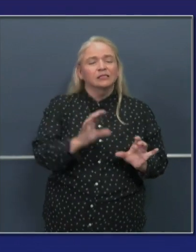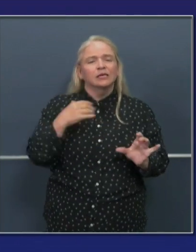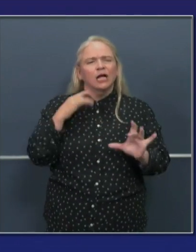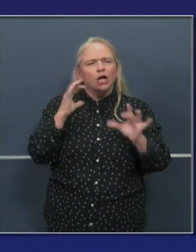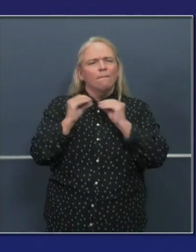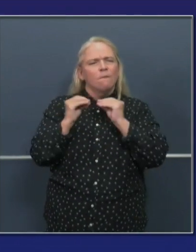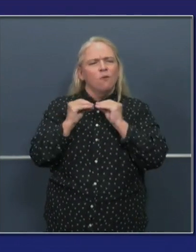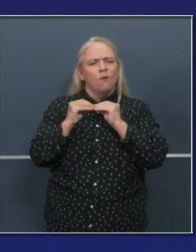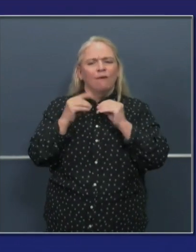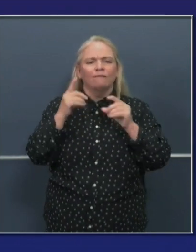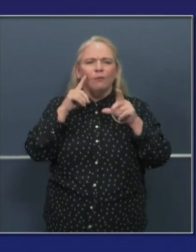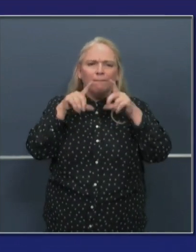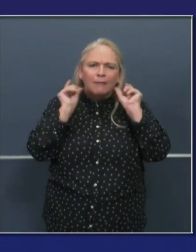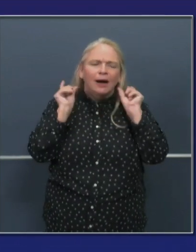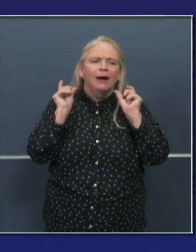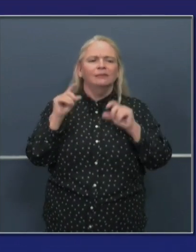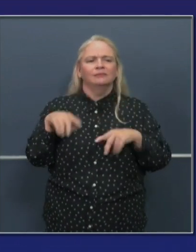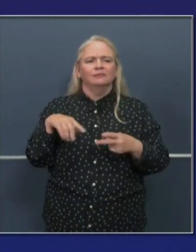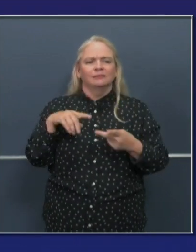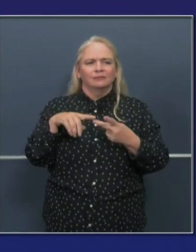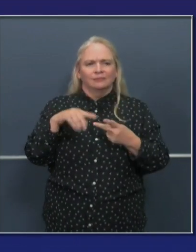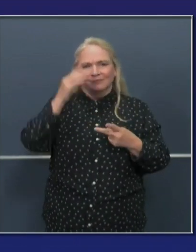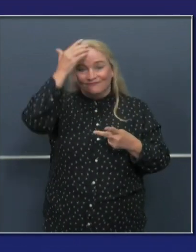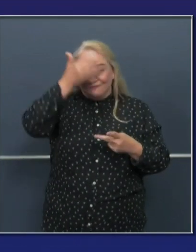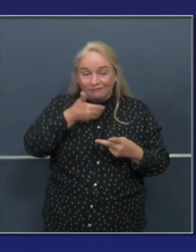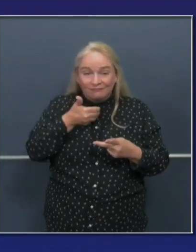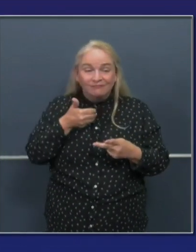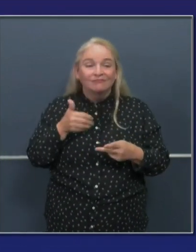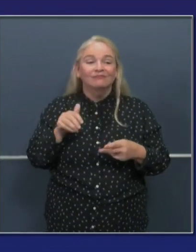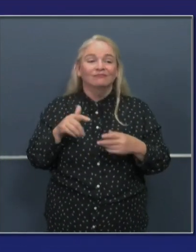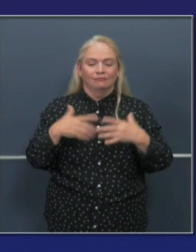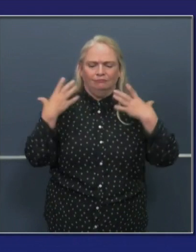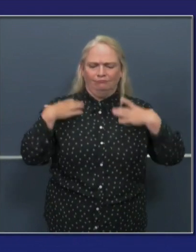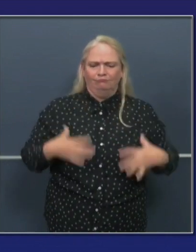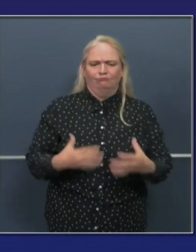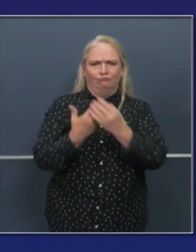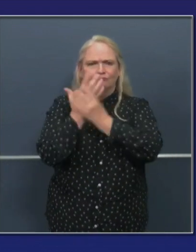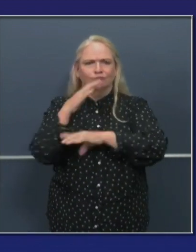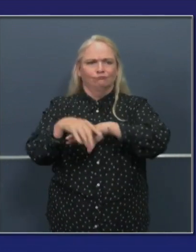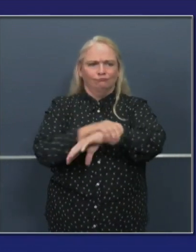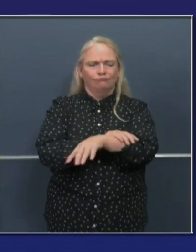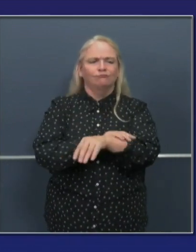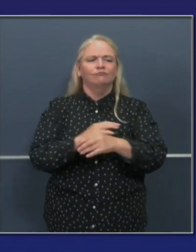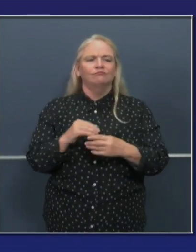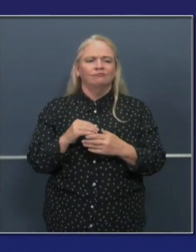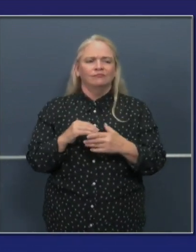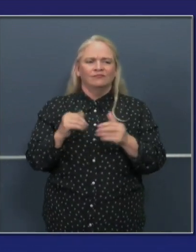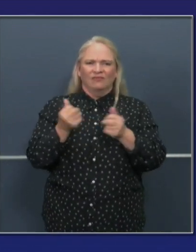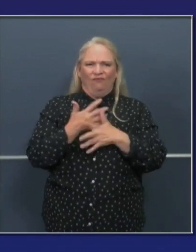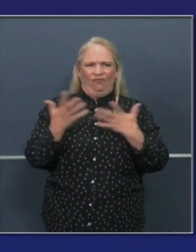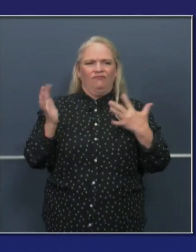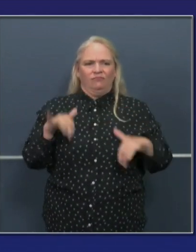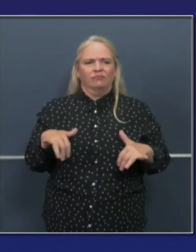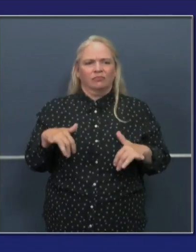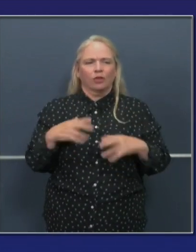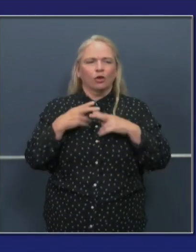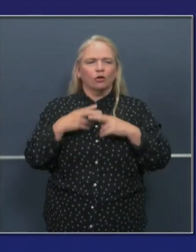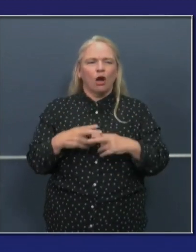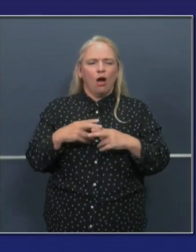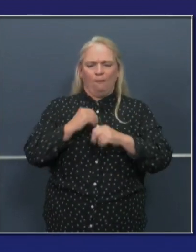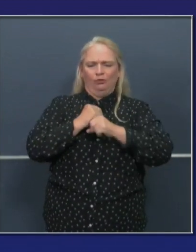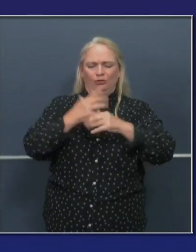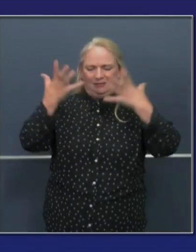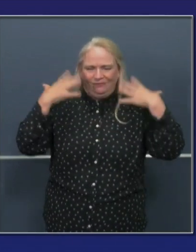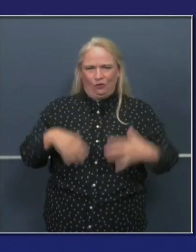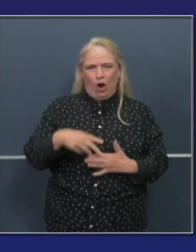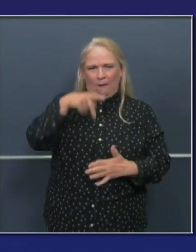and gowns and face shields and coveralls and many different areas need within PPE. The most important, though, being